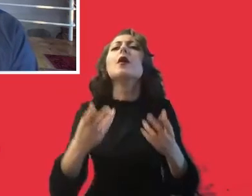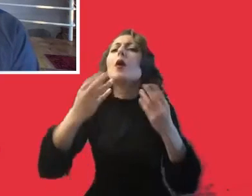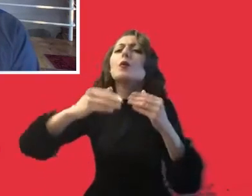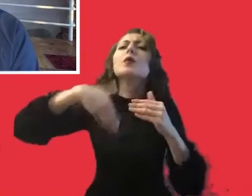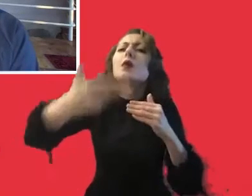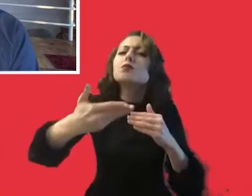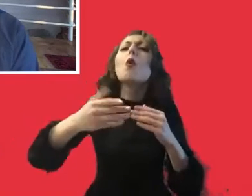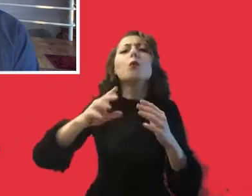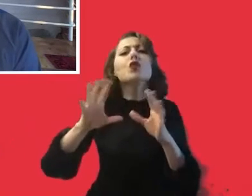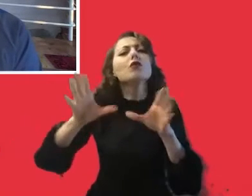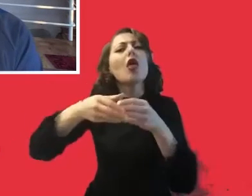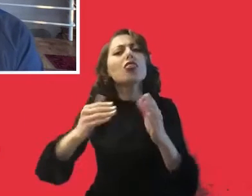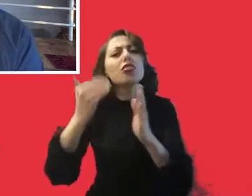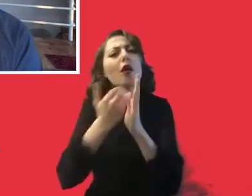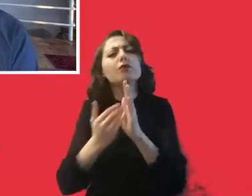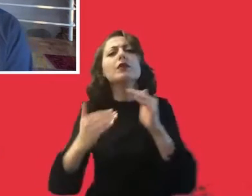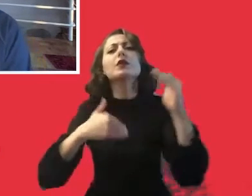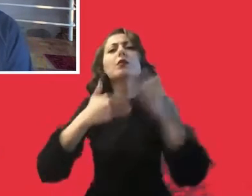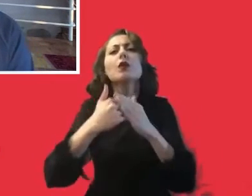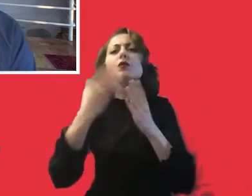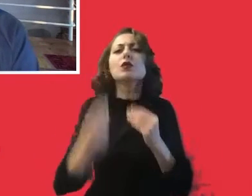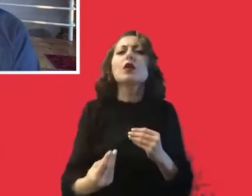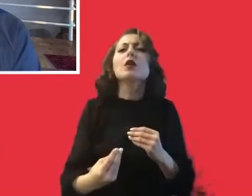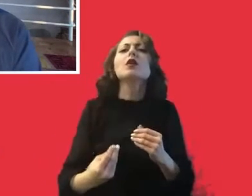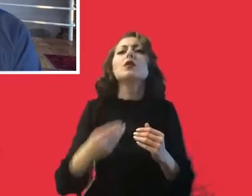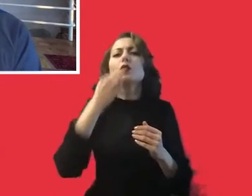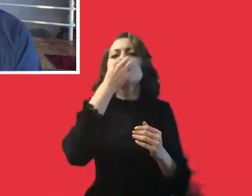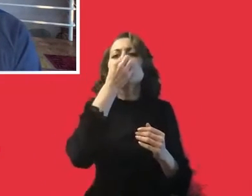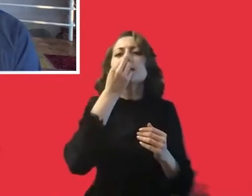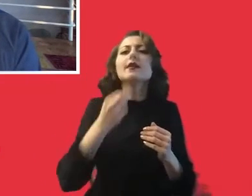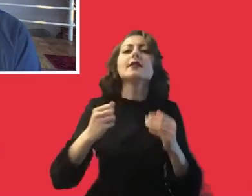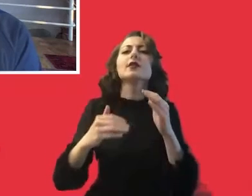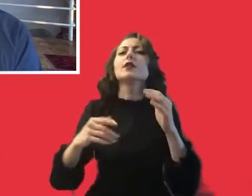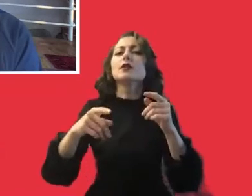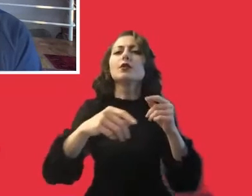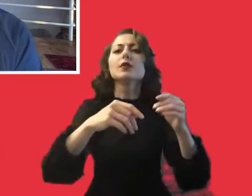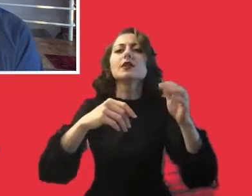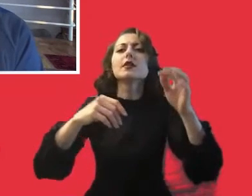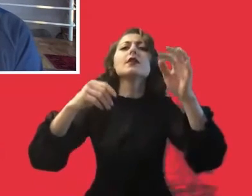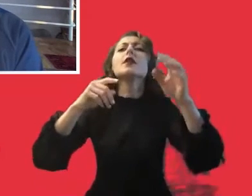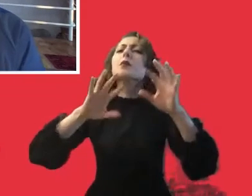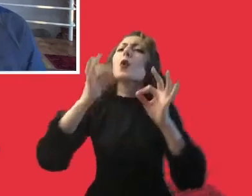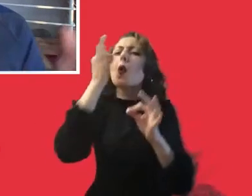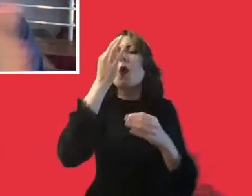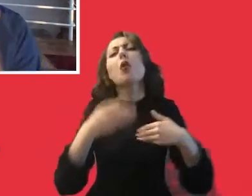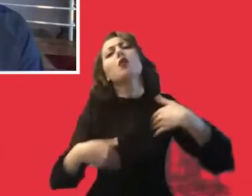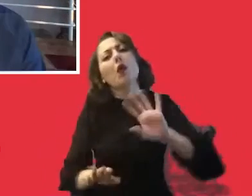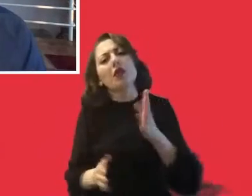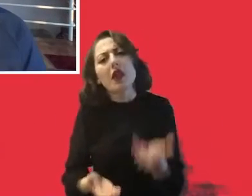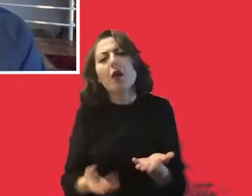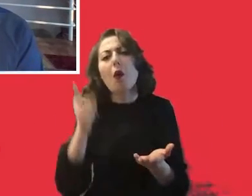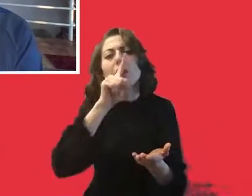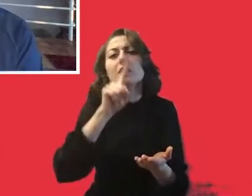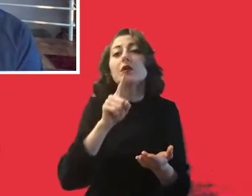Foundation, we are going to be completing the quarter century. We can say that it seems easy to say it, but it's not